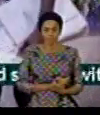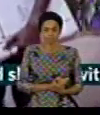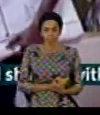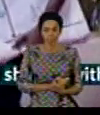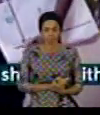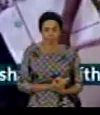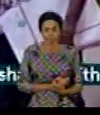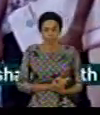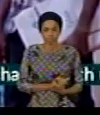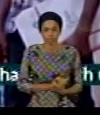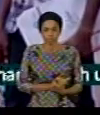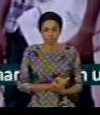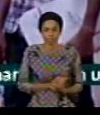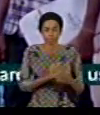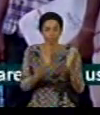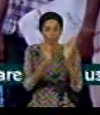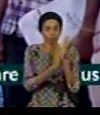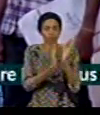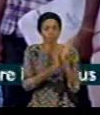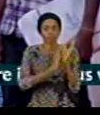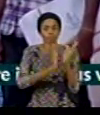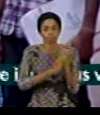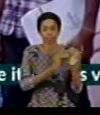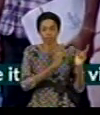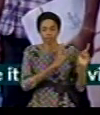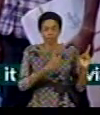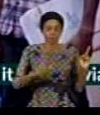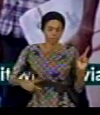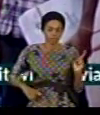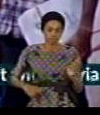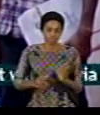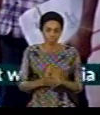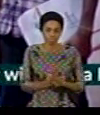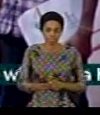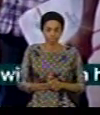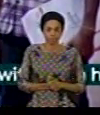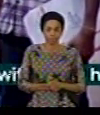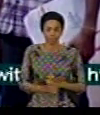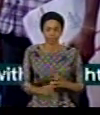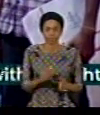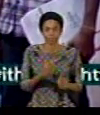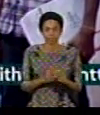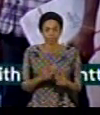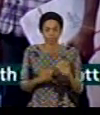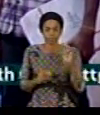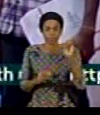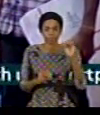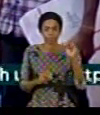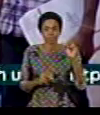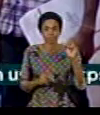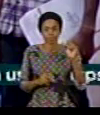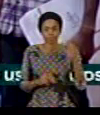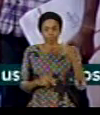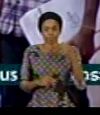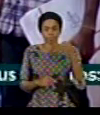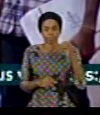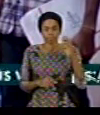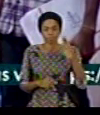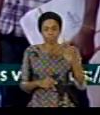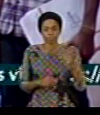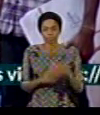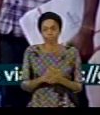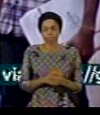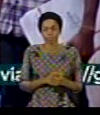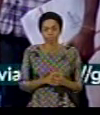Go ahead. Praise the Lord. Hallelujah. My name is Esther John. I'm from Gokana. I live